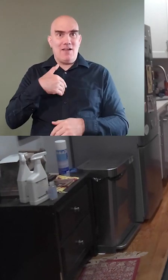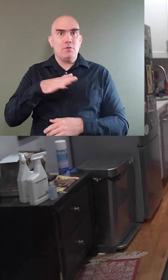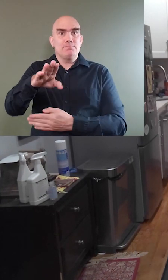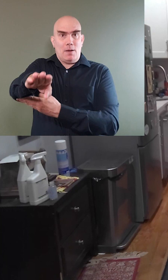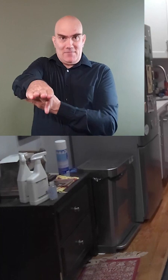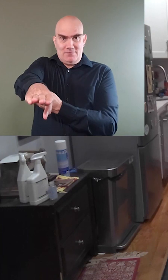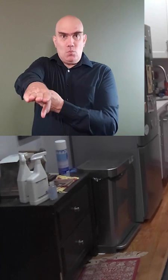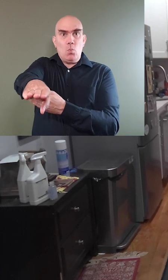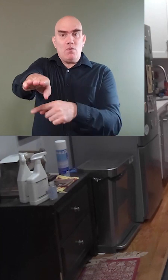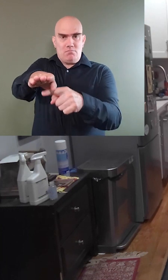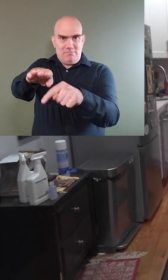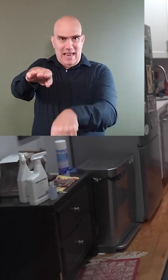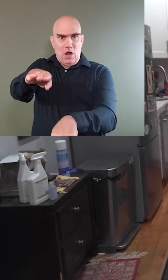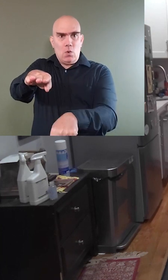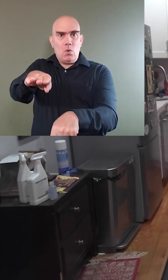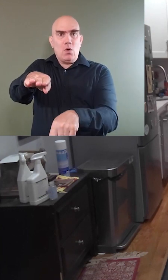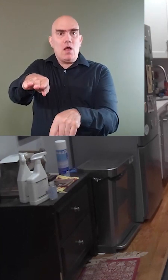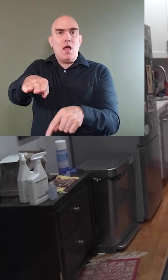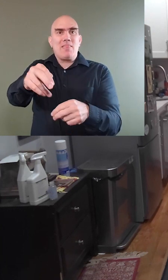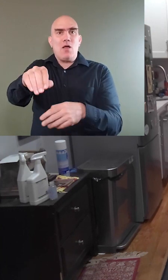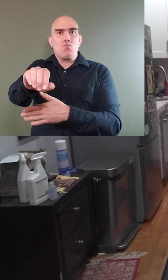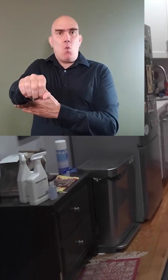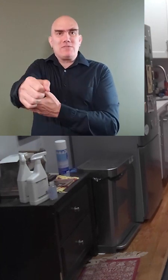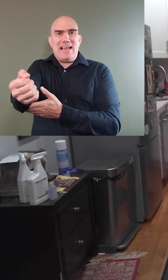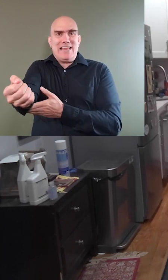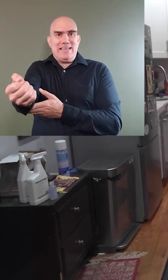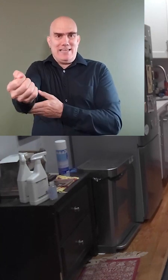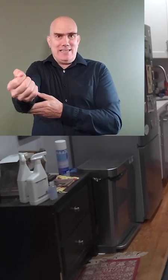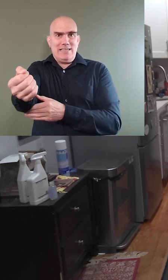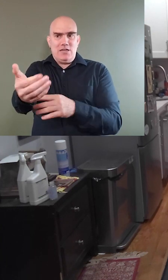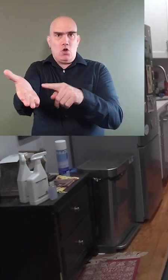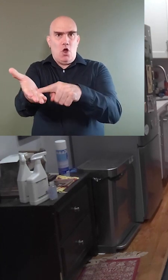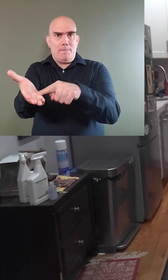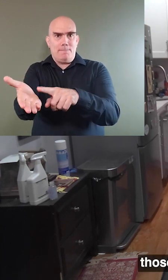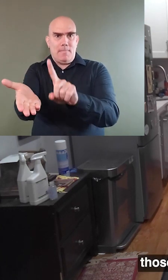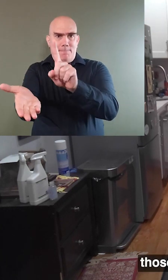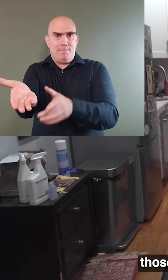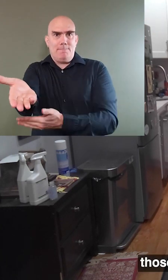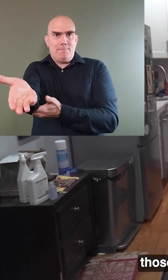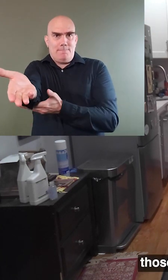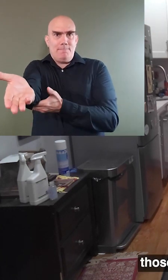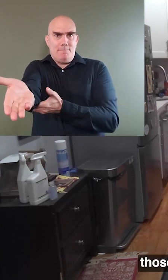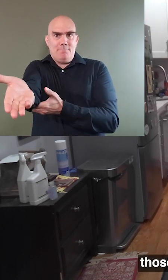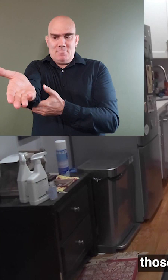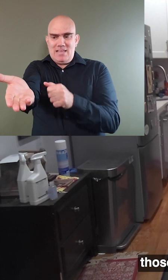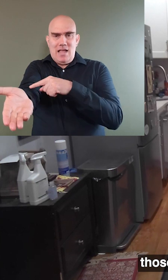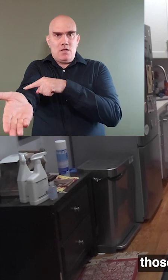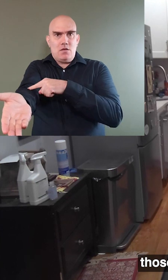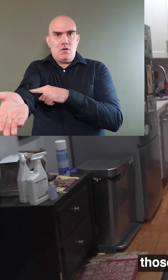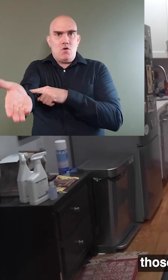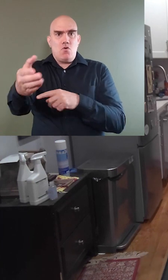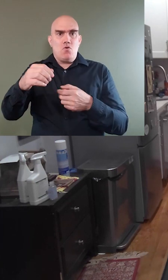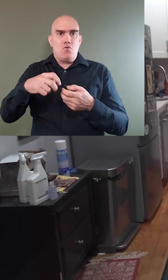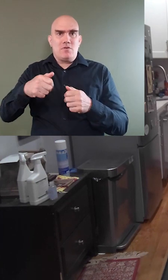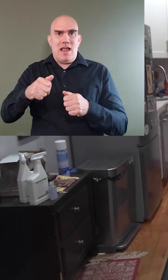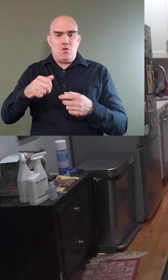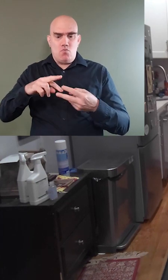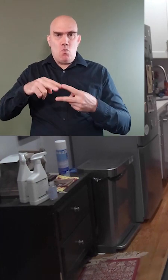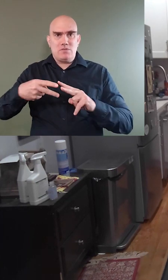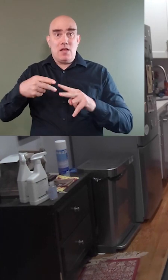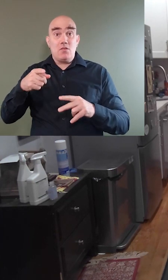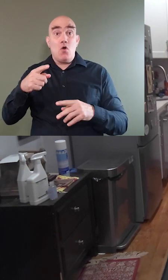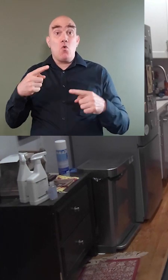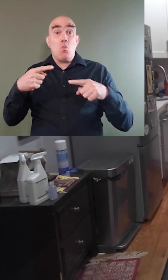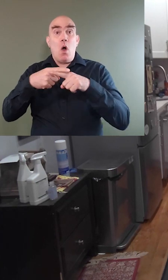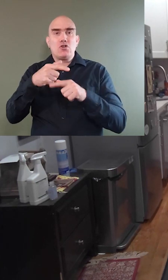your palm facing the floor and then rotate in your forearm. Those 2 bones in your forearm cross each